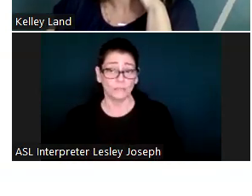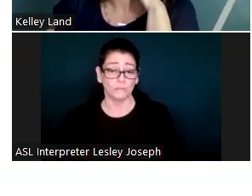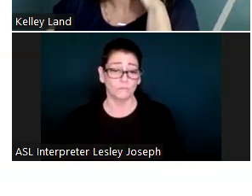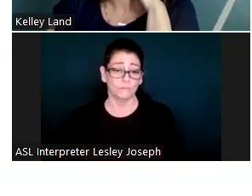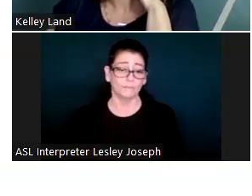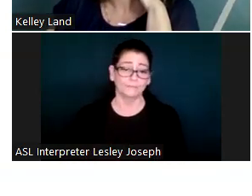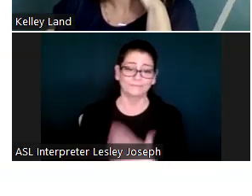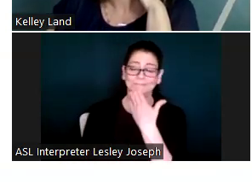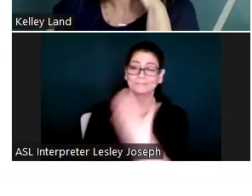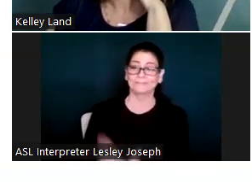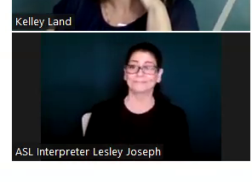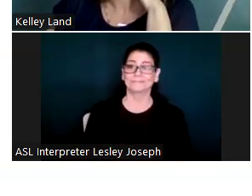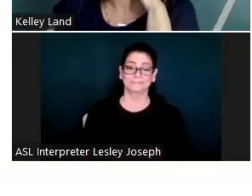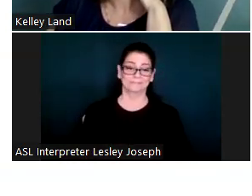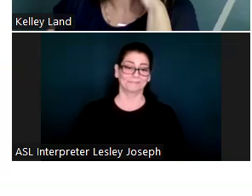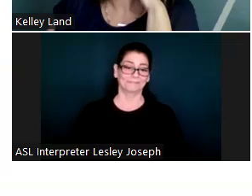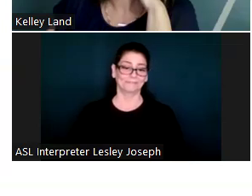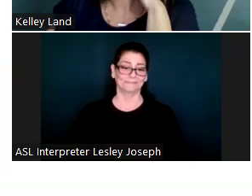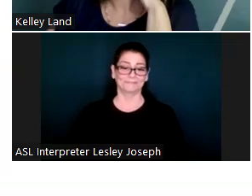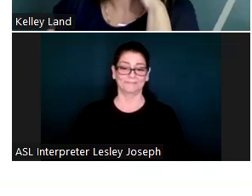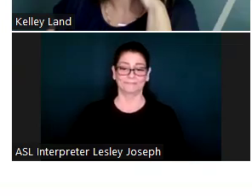Thank you.